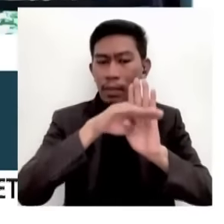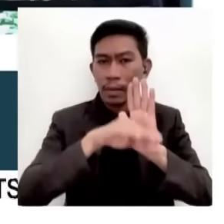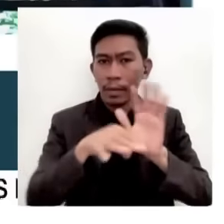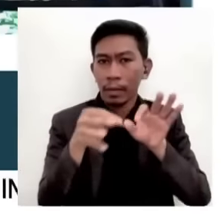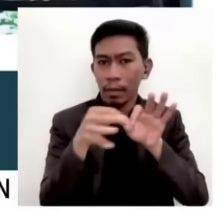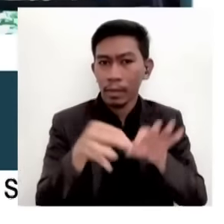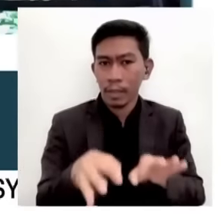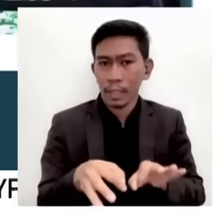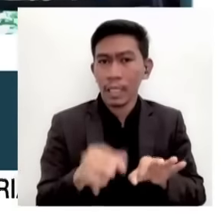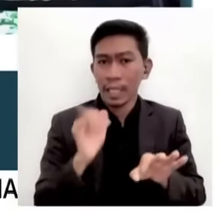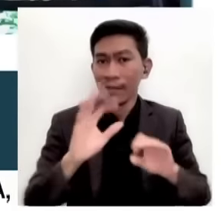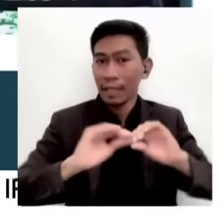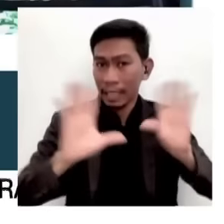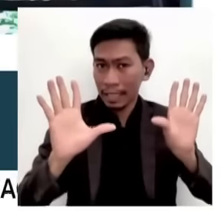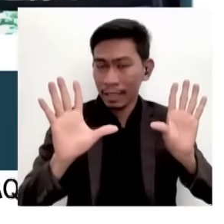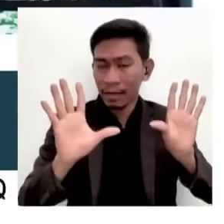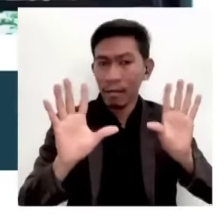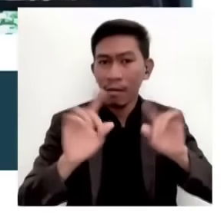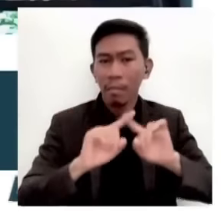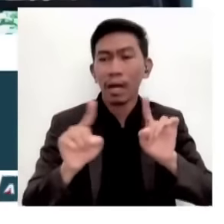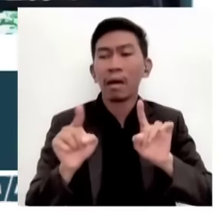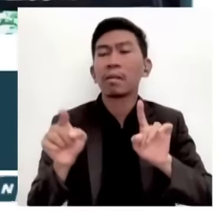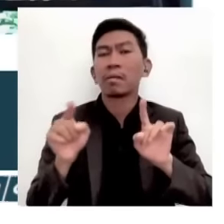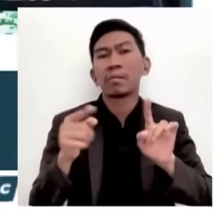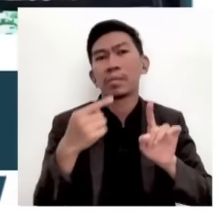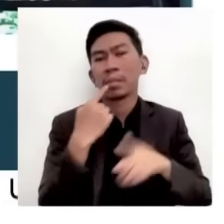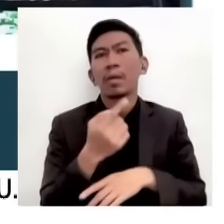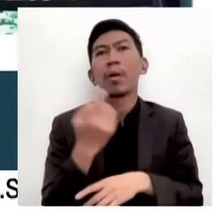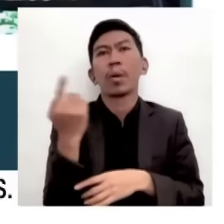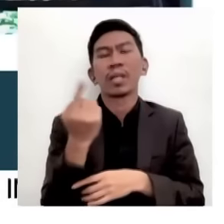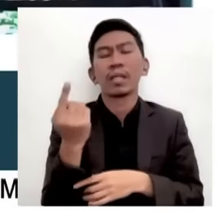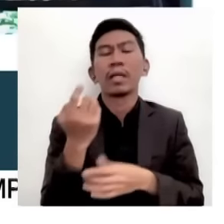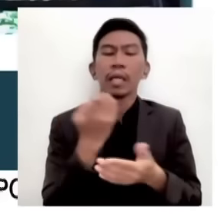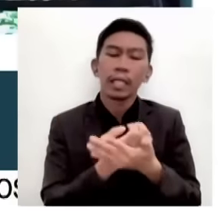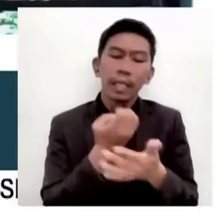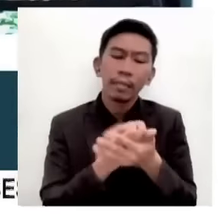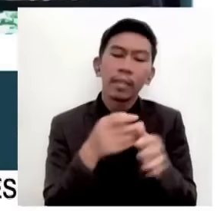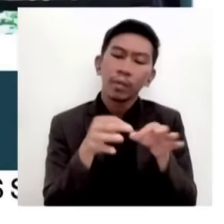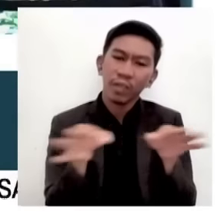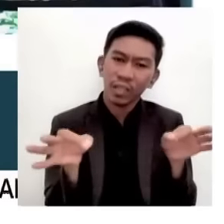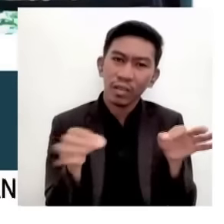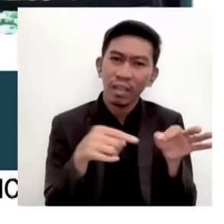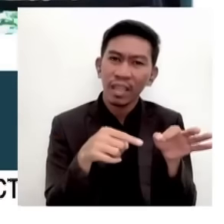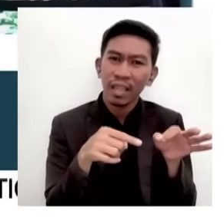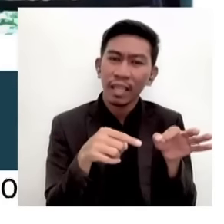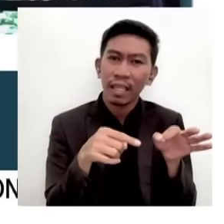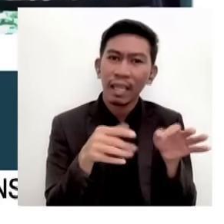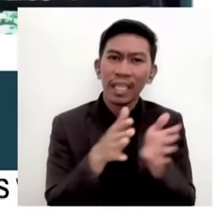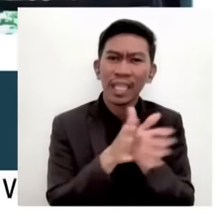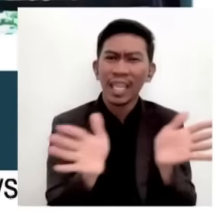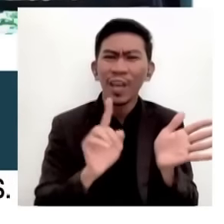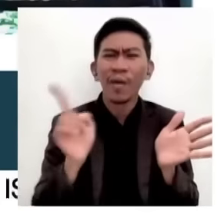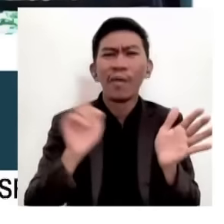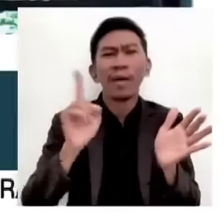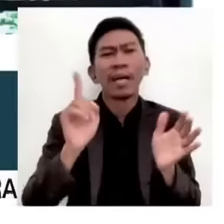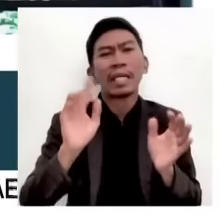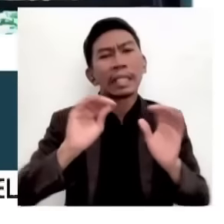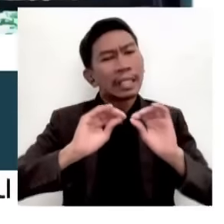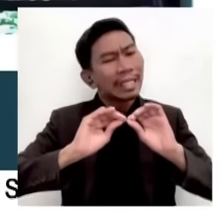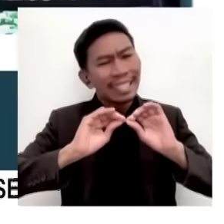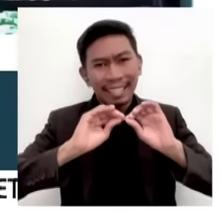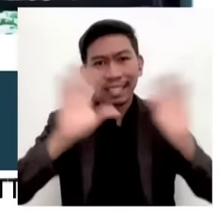lang, sinasabi lang nila economic provisions. Eh, hindi nga malinaw ano yung economic